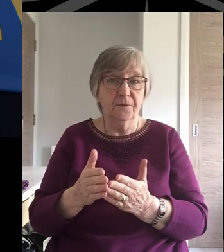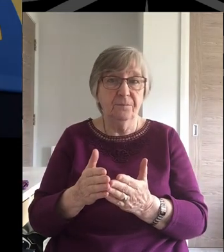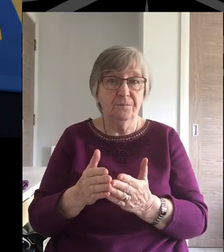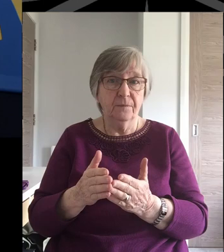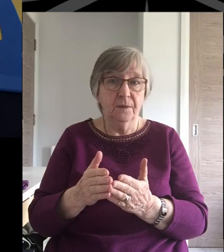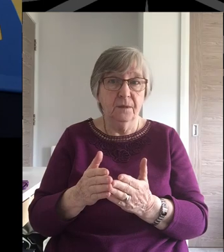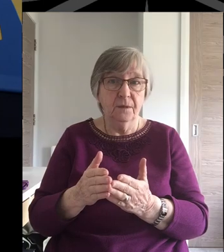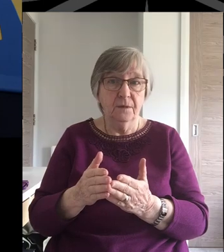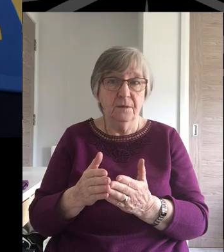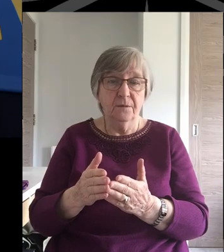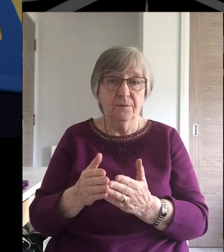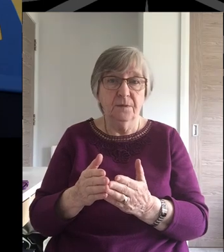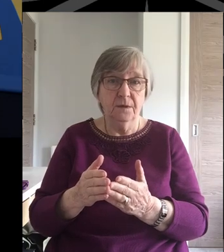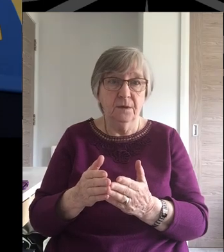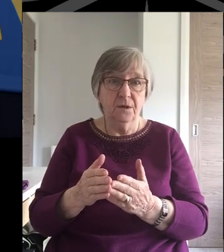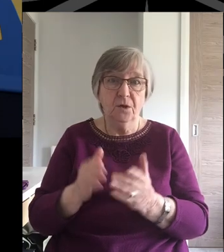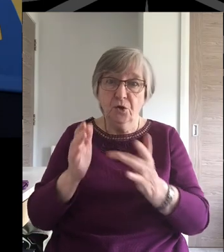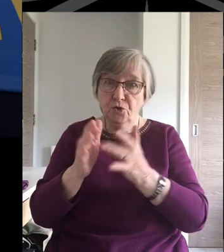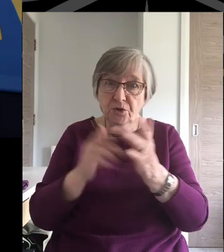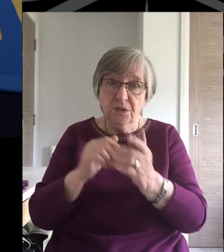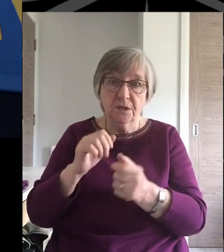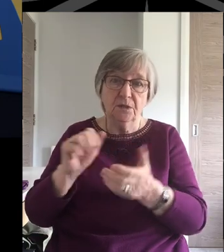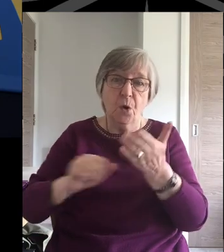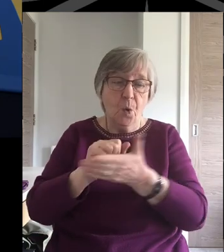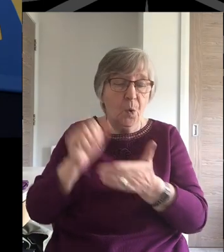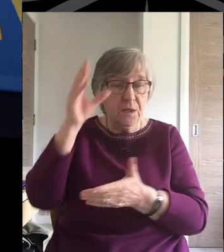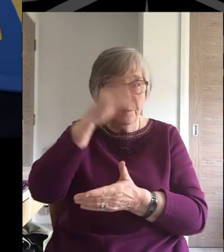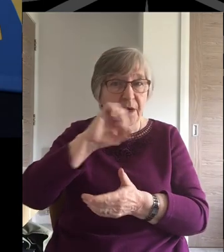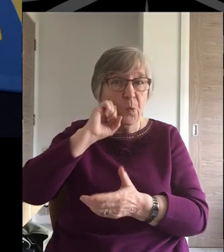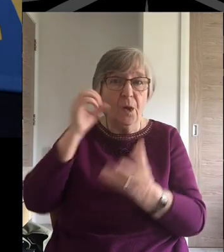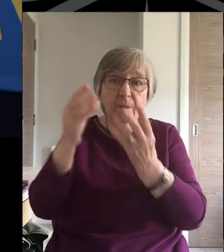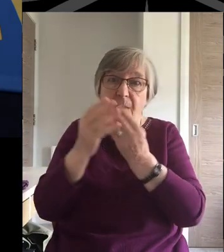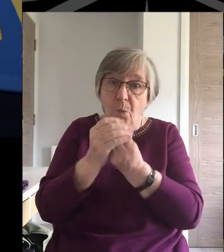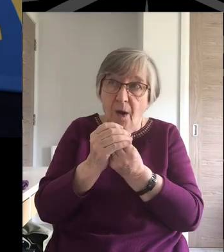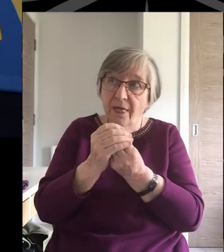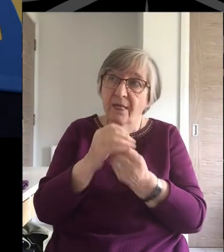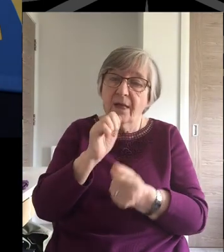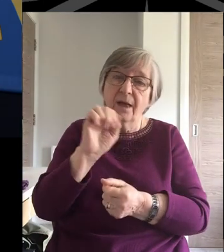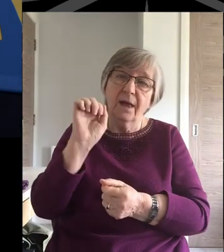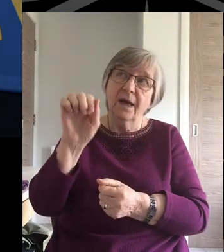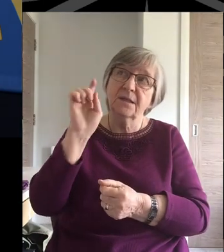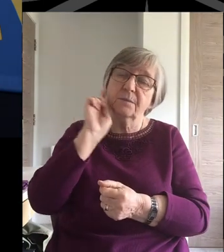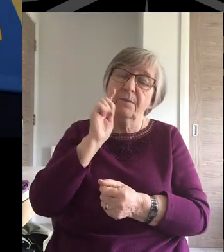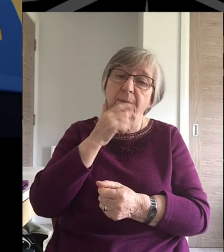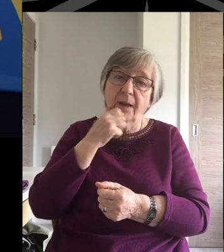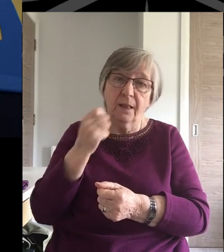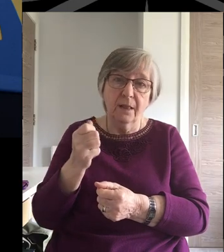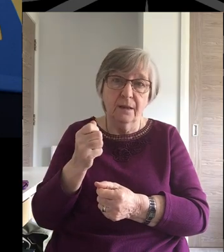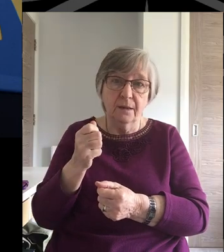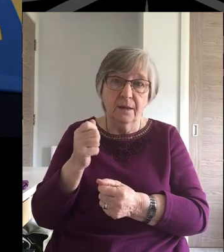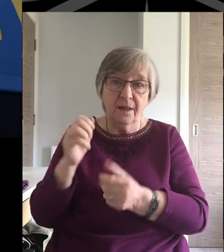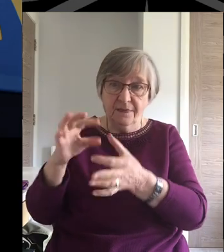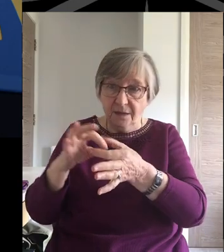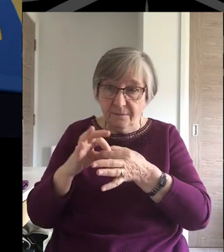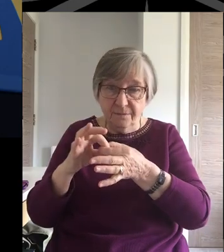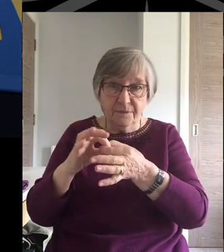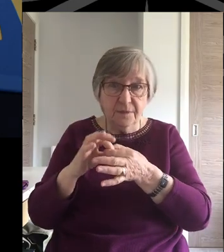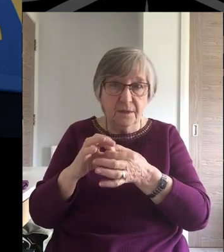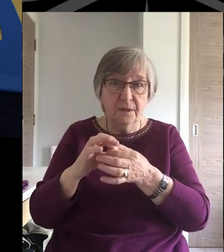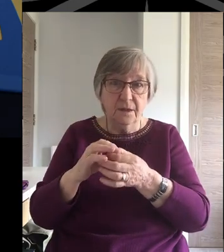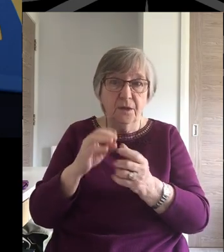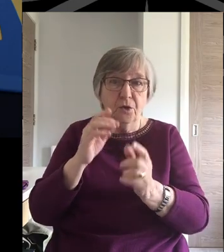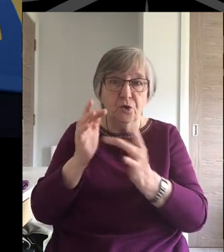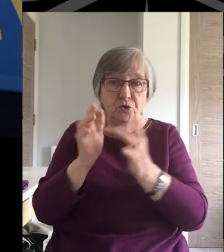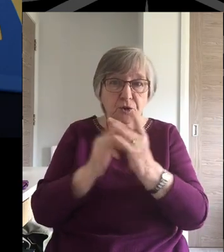For one was going to be with his people who was so closely identified with Jesus that Jesus could talk about the